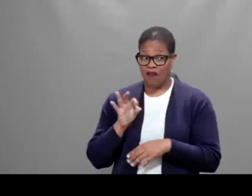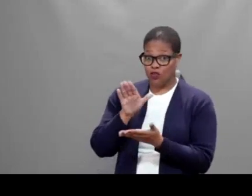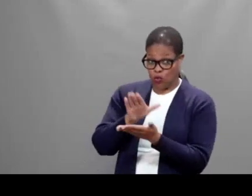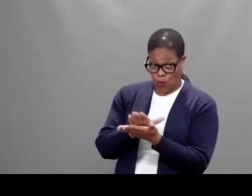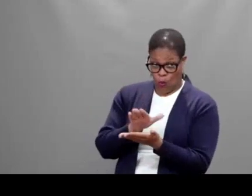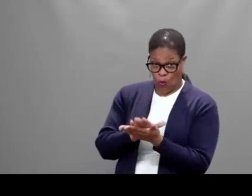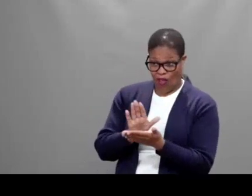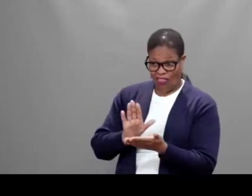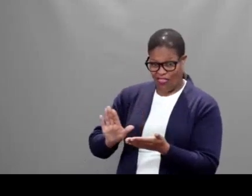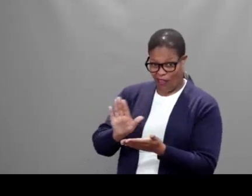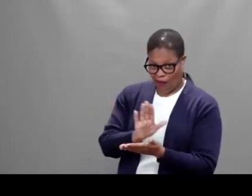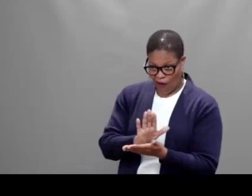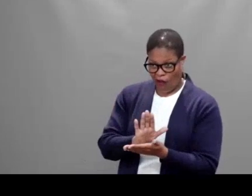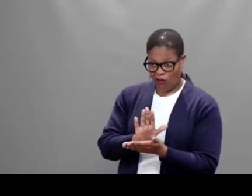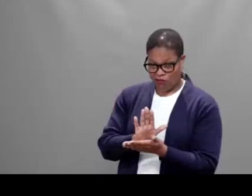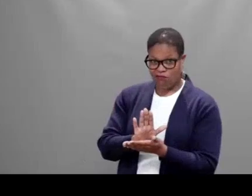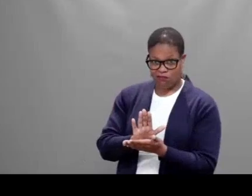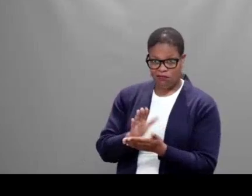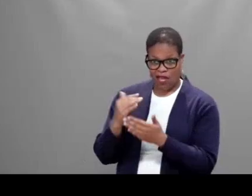to get